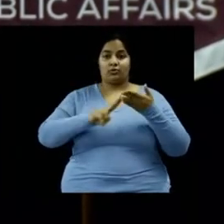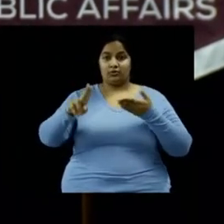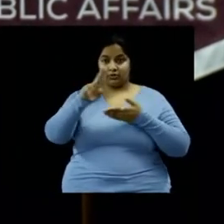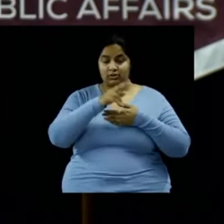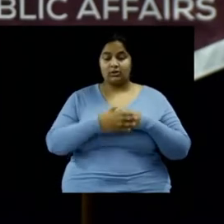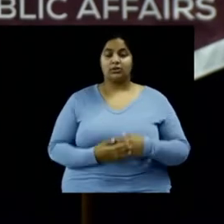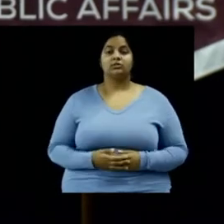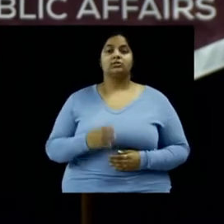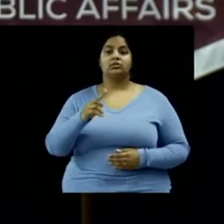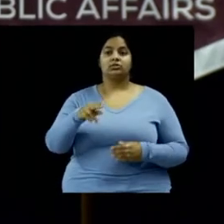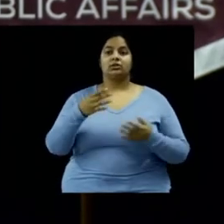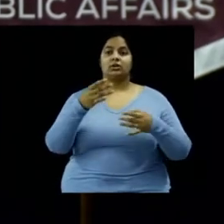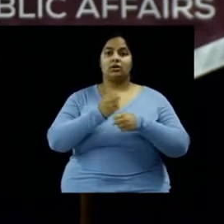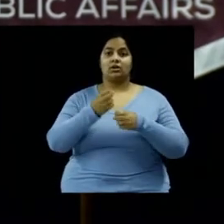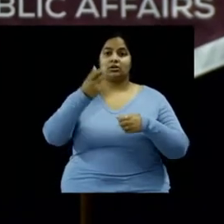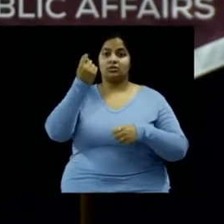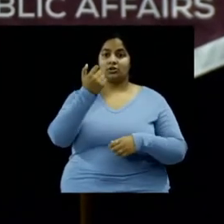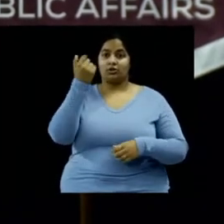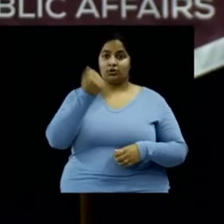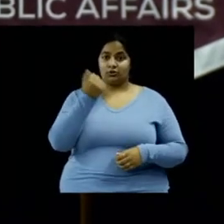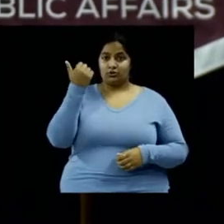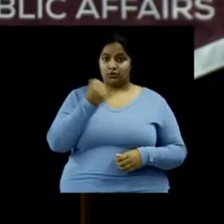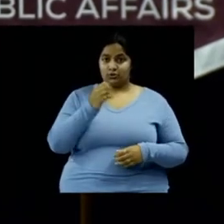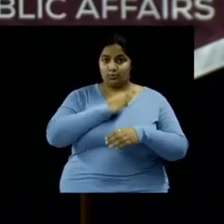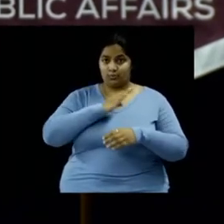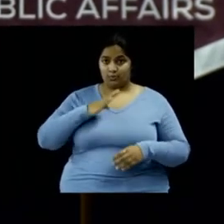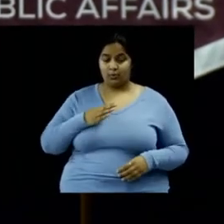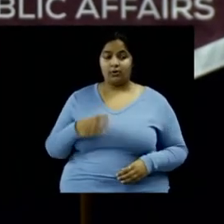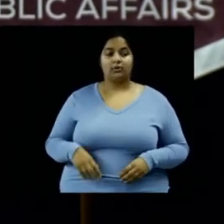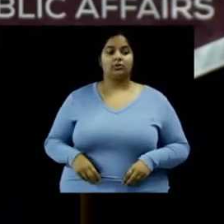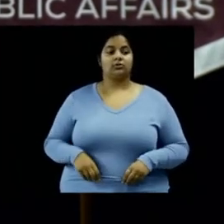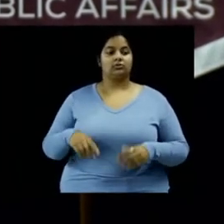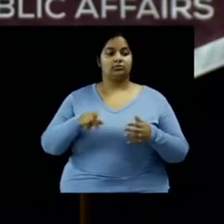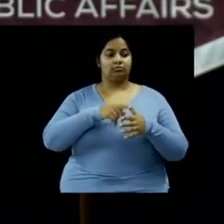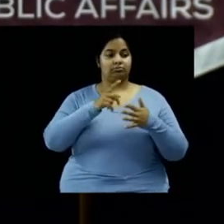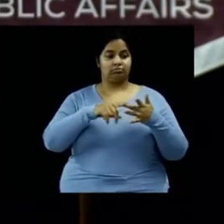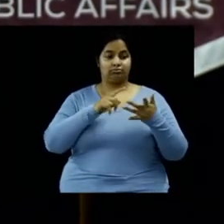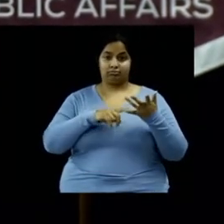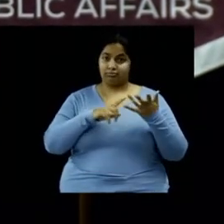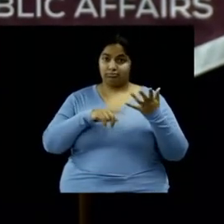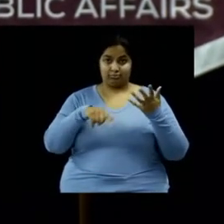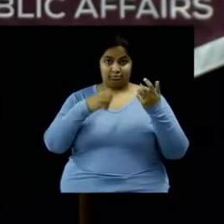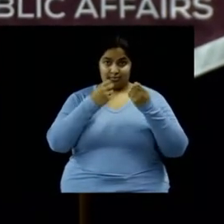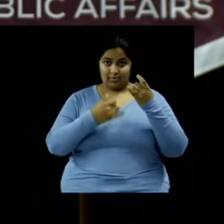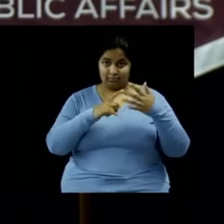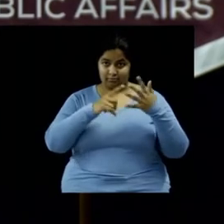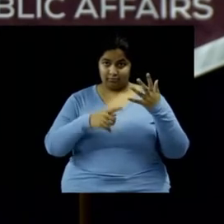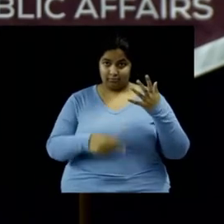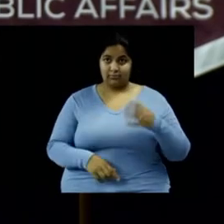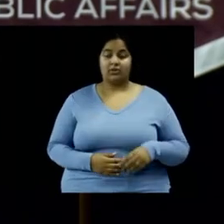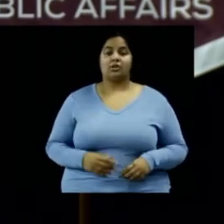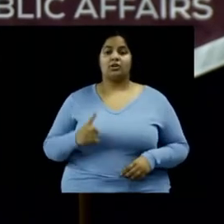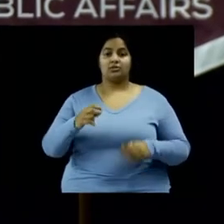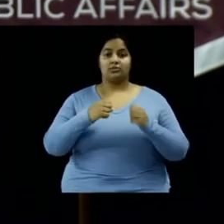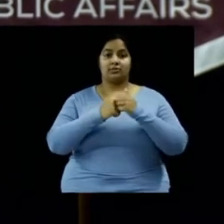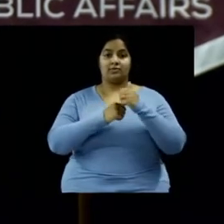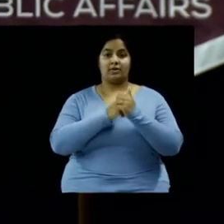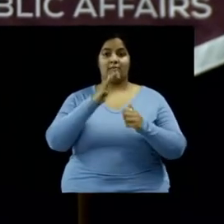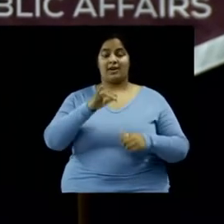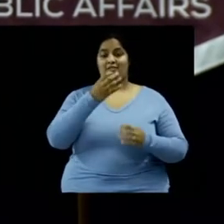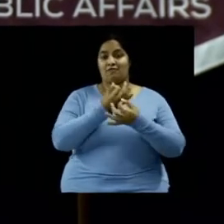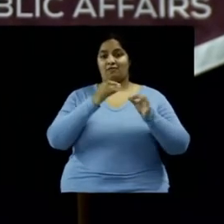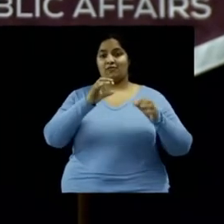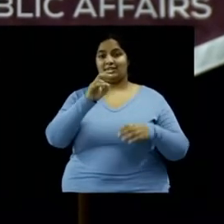Brentwood Baptist Church Scholarship Board, the St. John Missionary Baptist Church Fundraising Committee, which was founded by free slaves